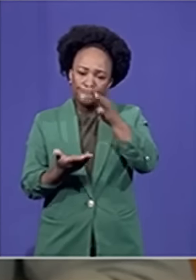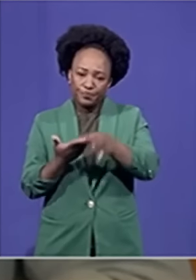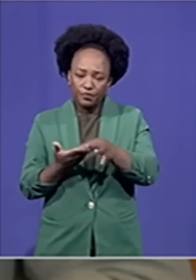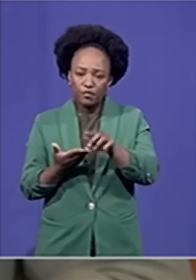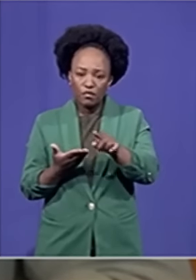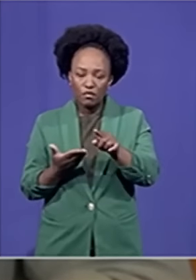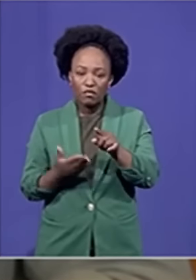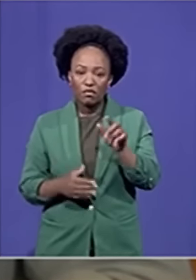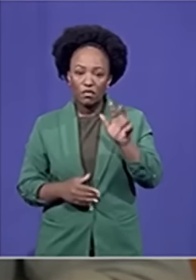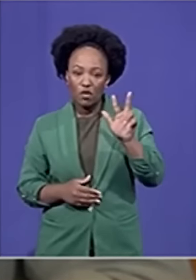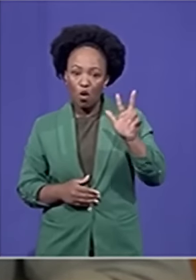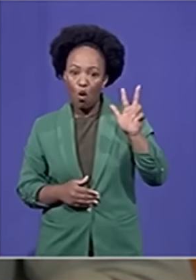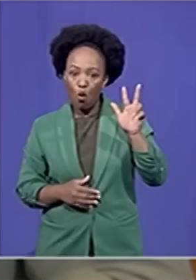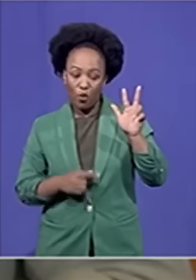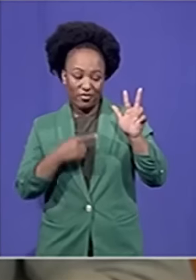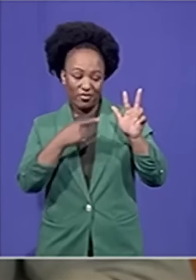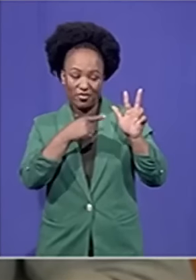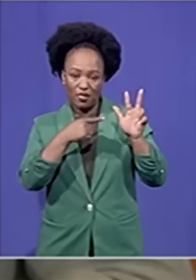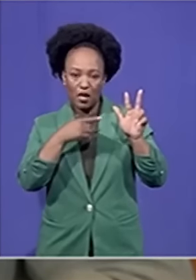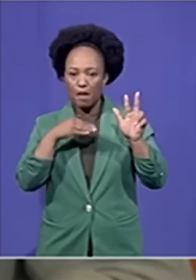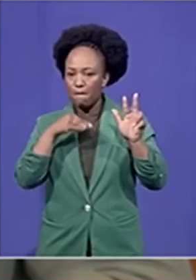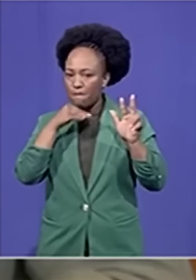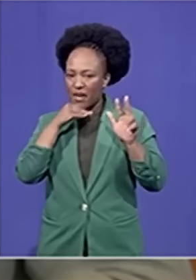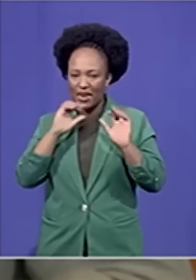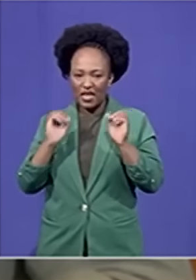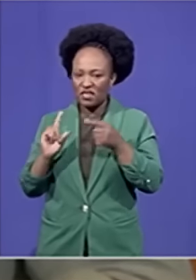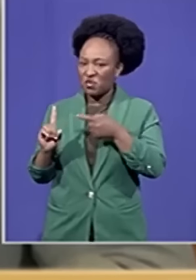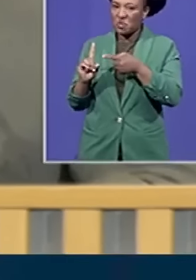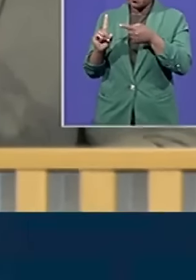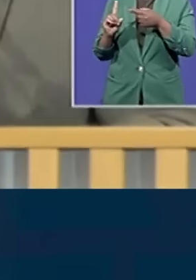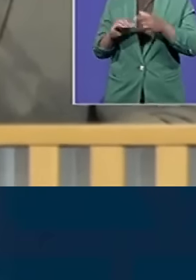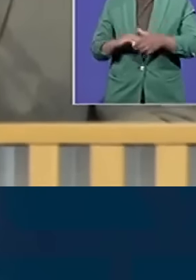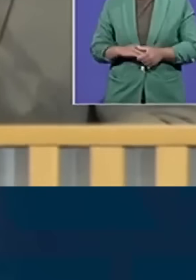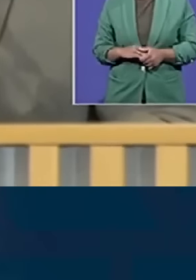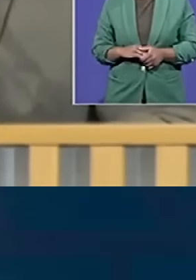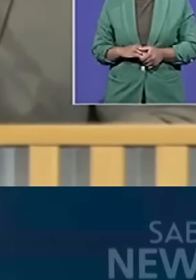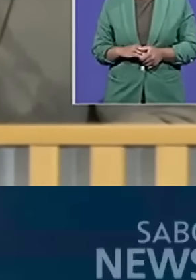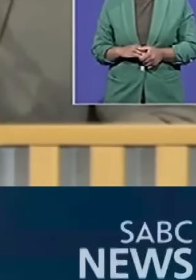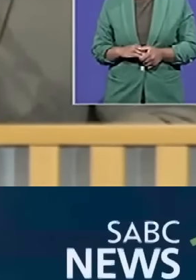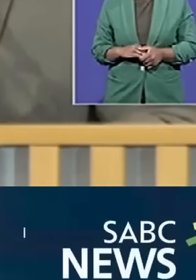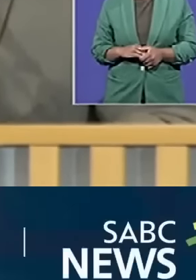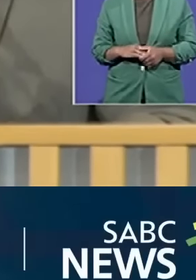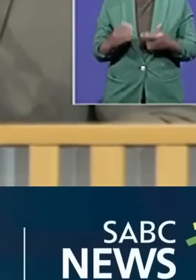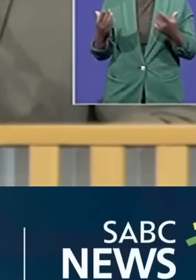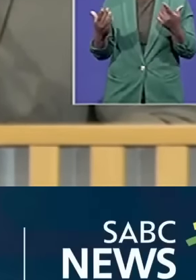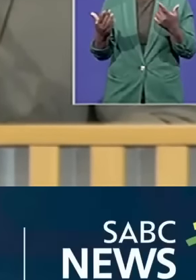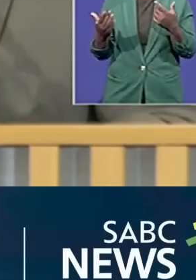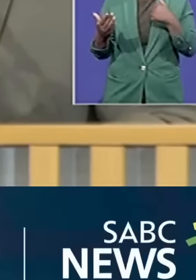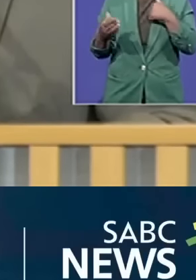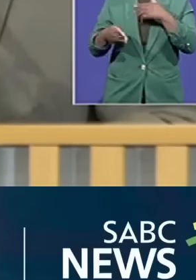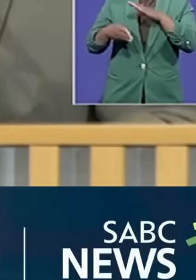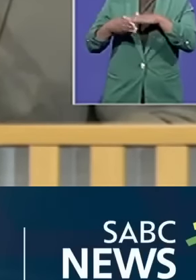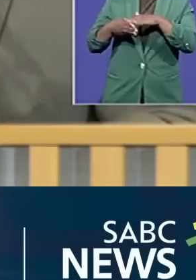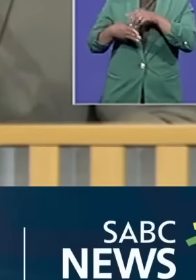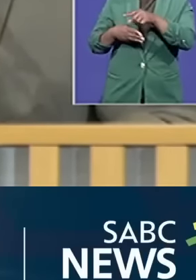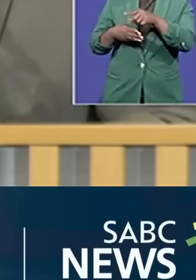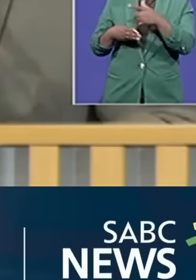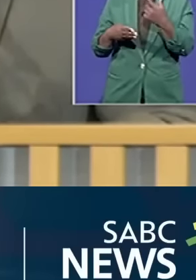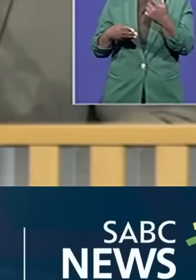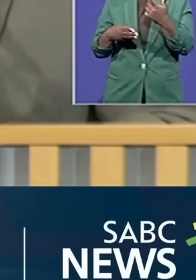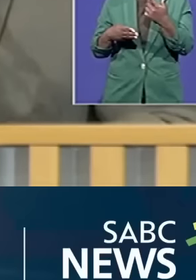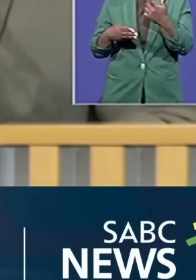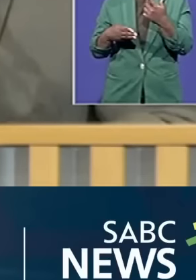an oath is meaningless to you, and I have no reason to believe that the